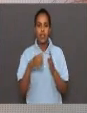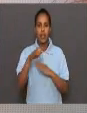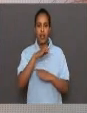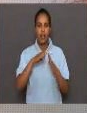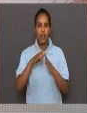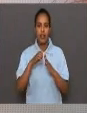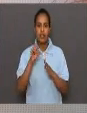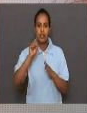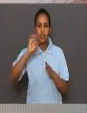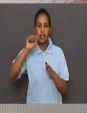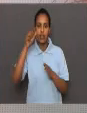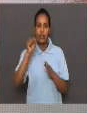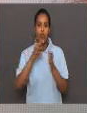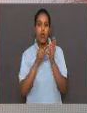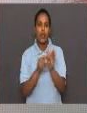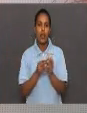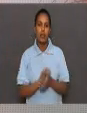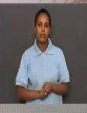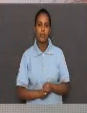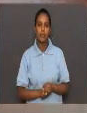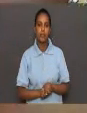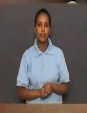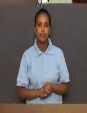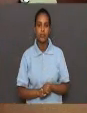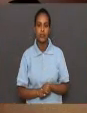the electron sea model?